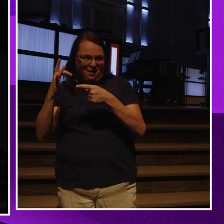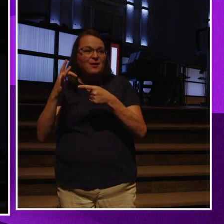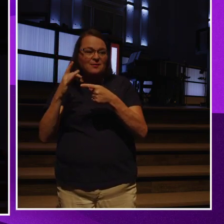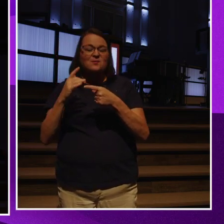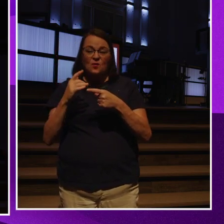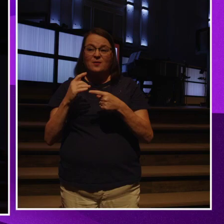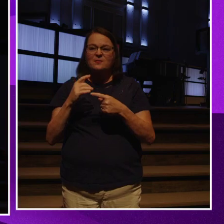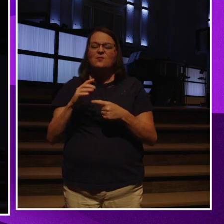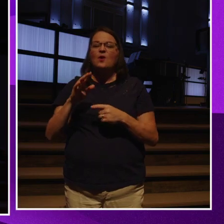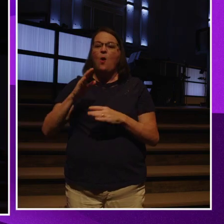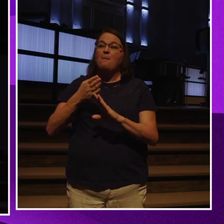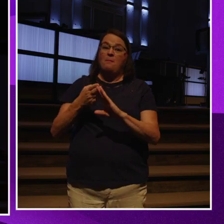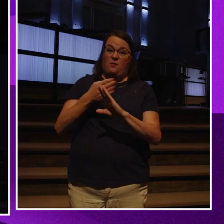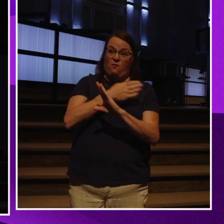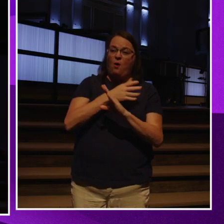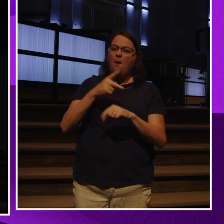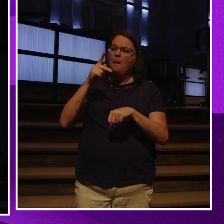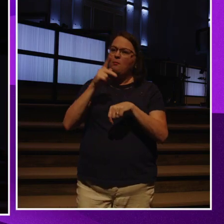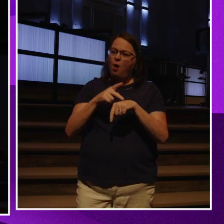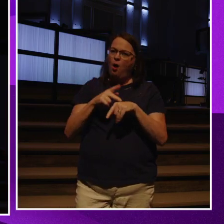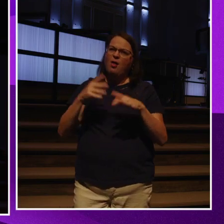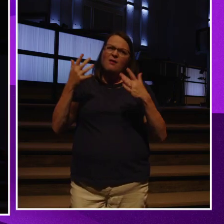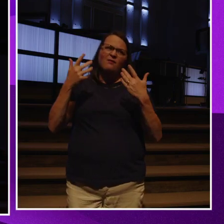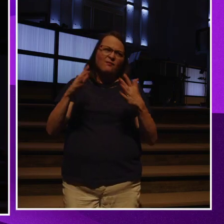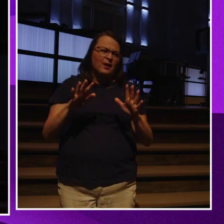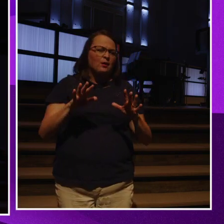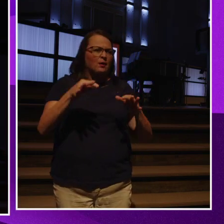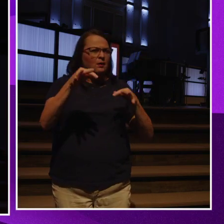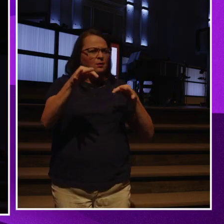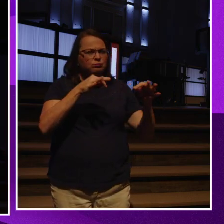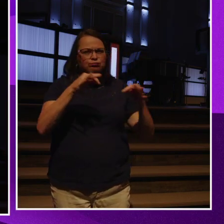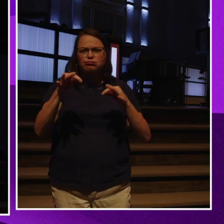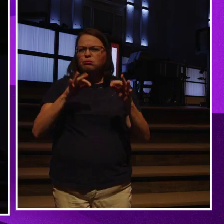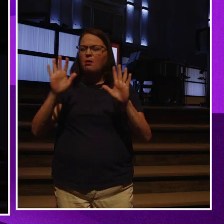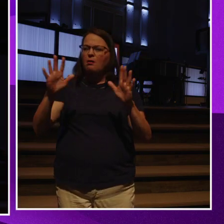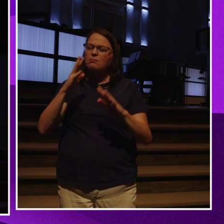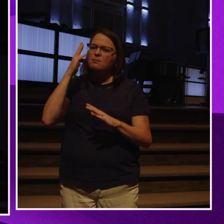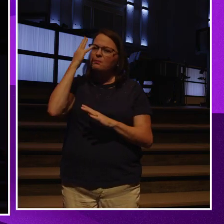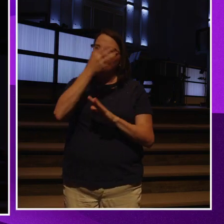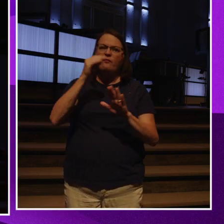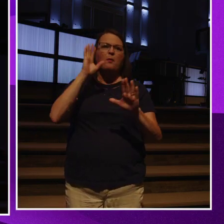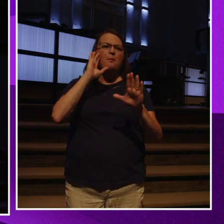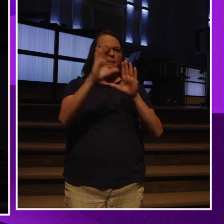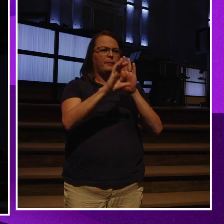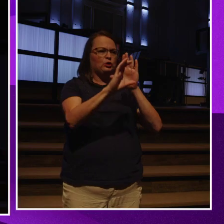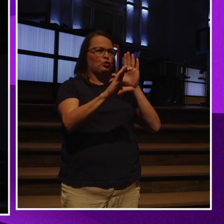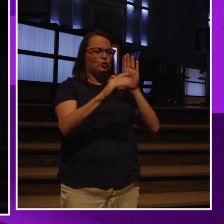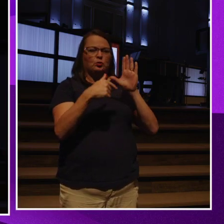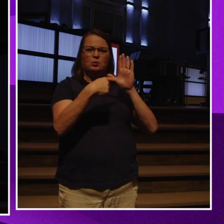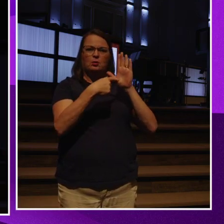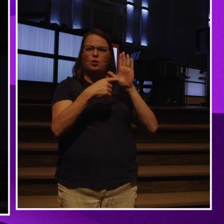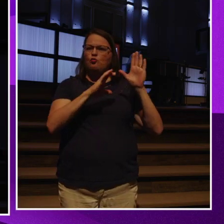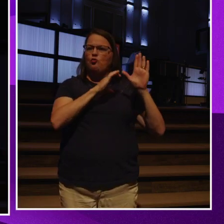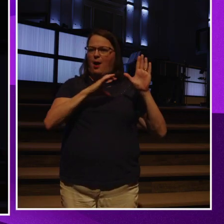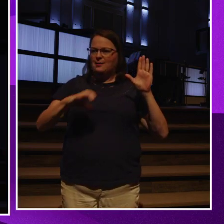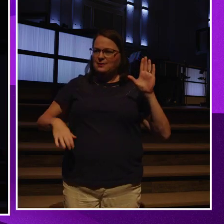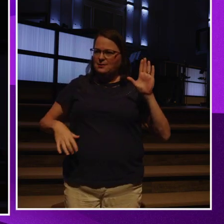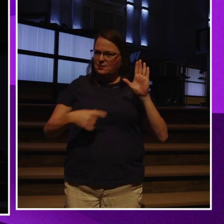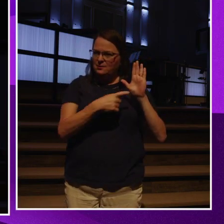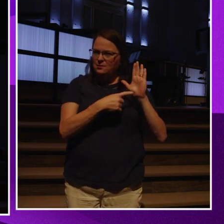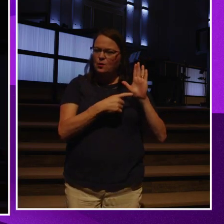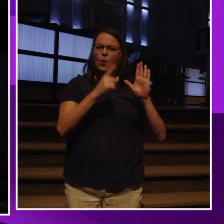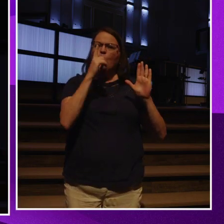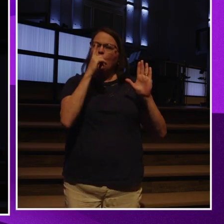previous, Paul has given us a beautiful picture of Christ, of who Christ is, of